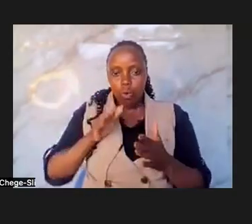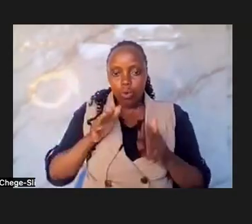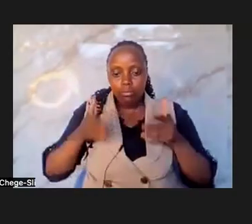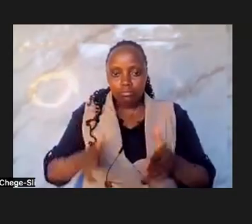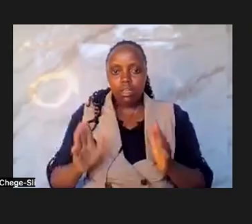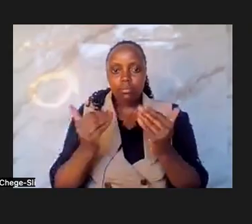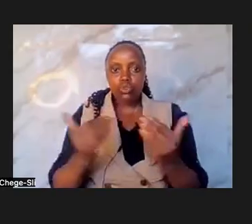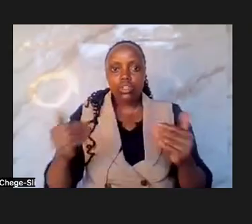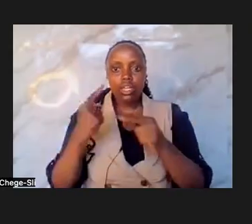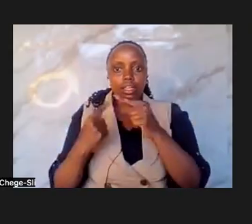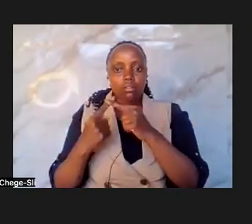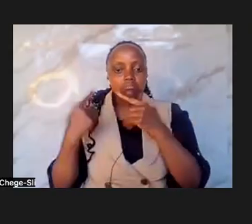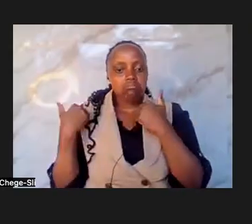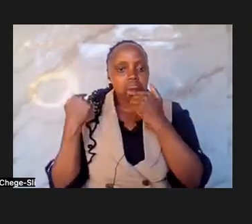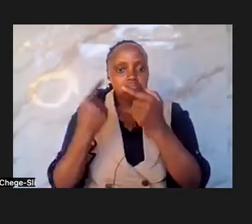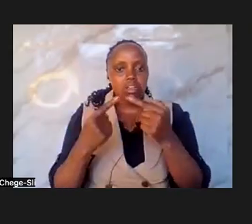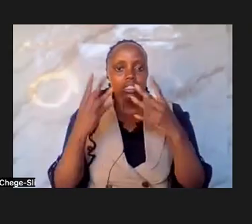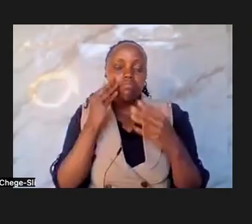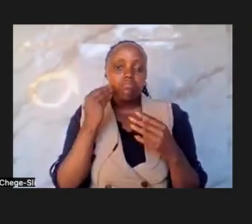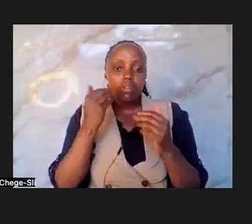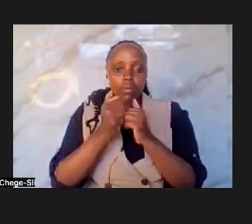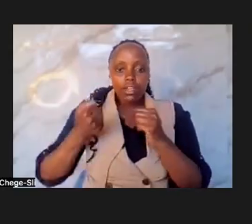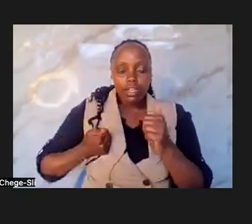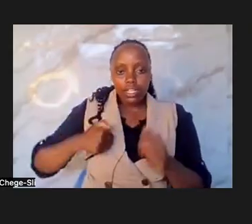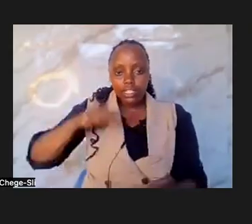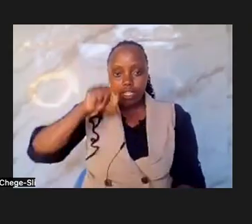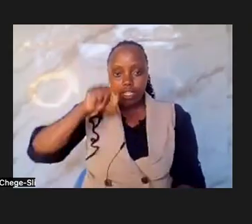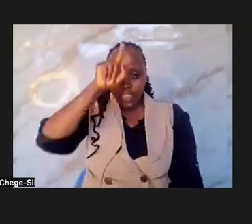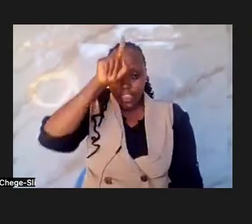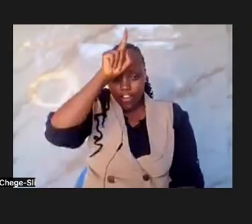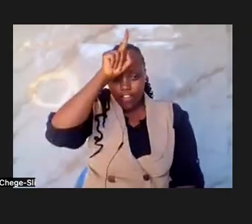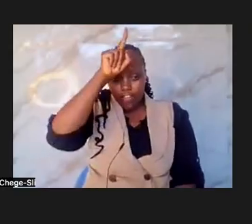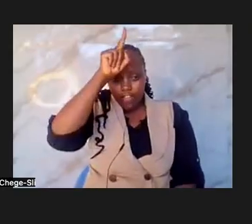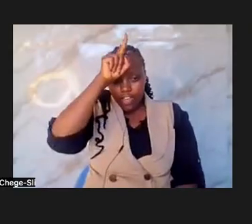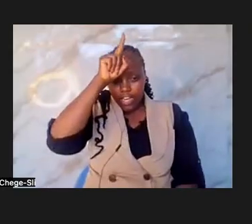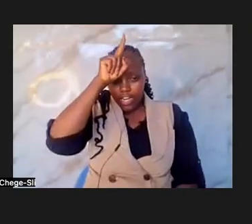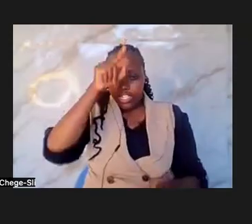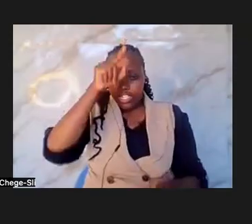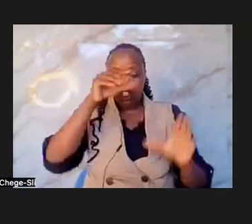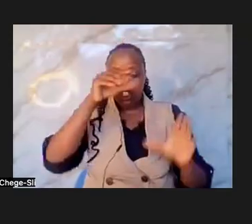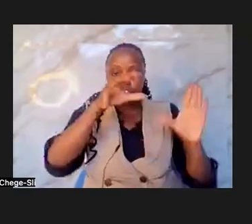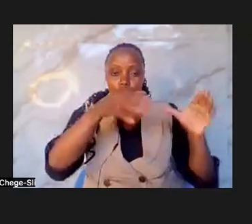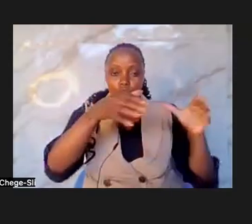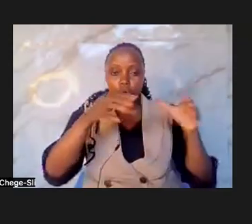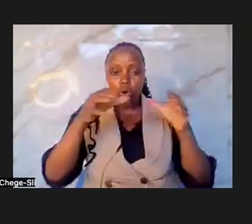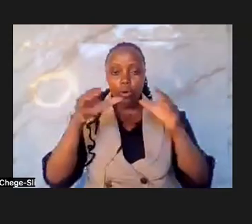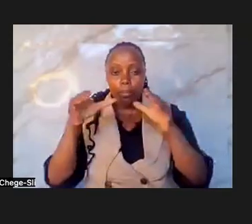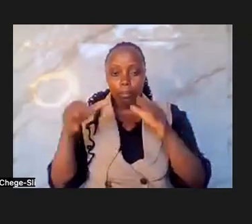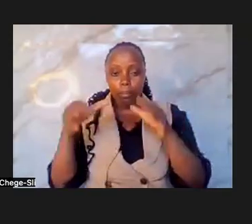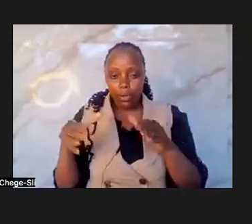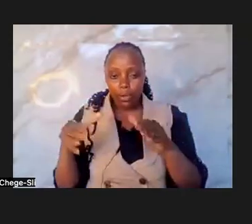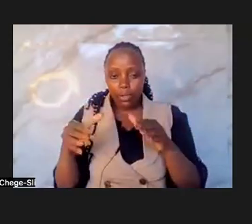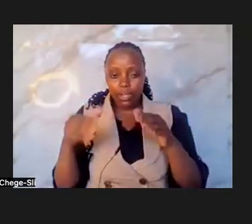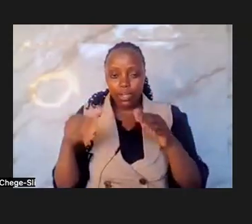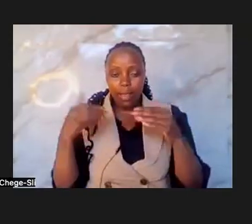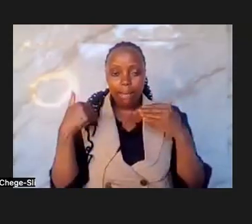experience serving women and girls in rural communities. I am serving currently as supporting ACAF as a clinical